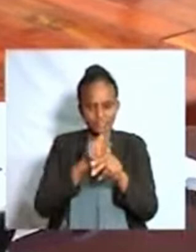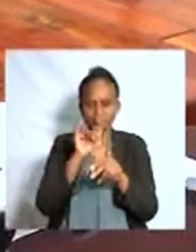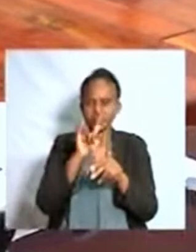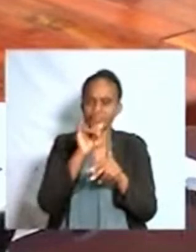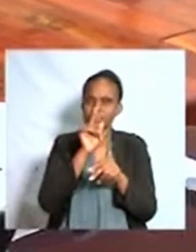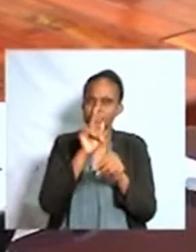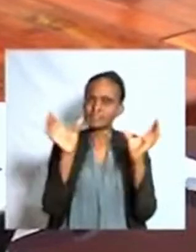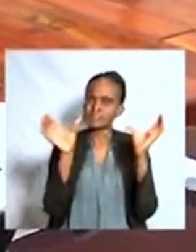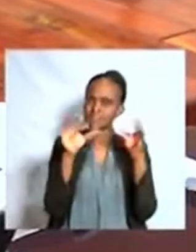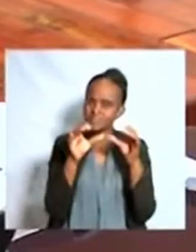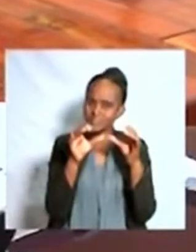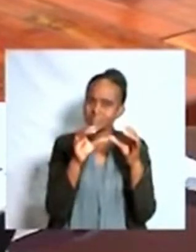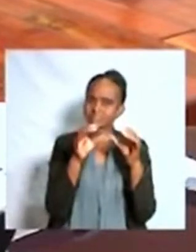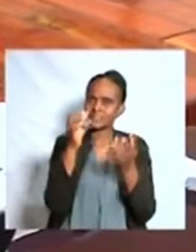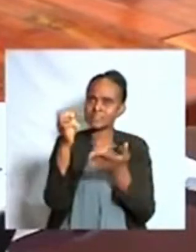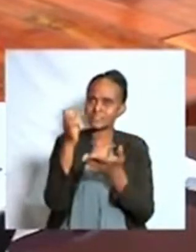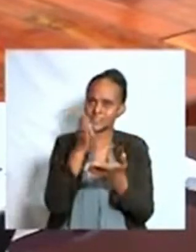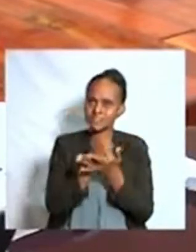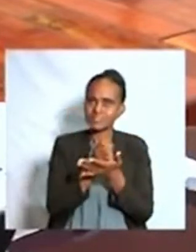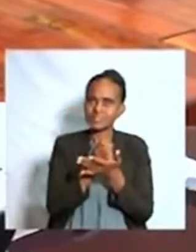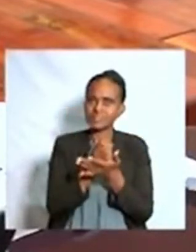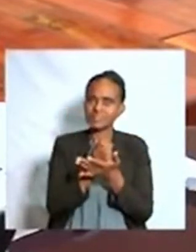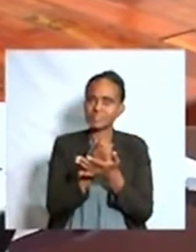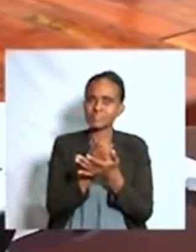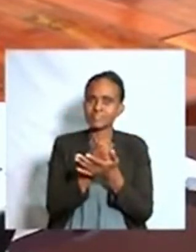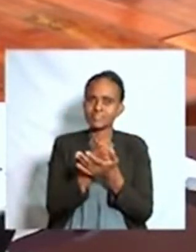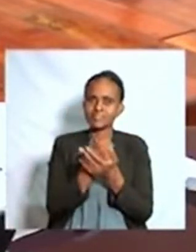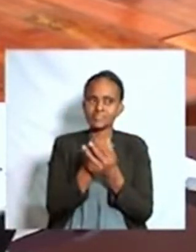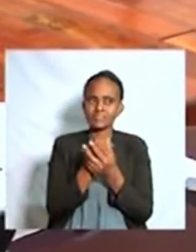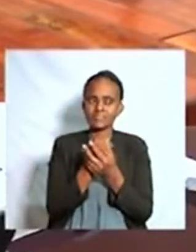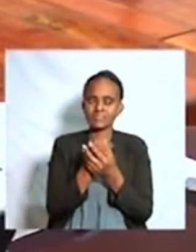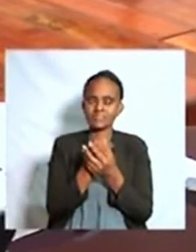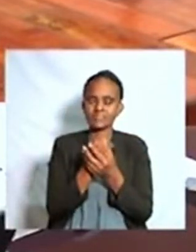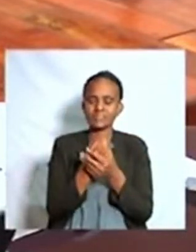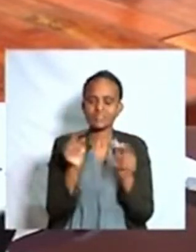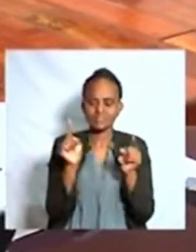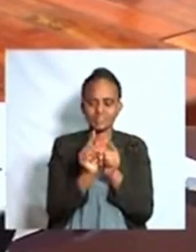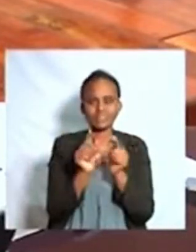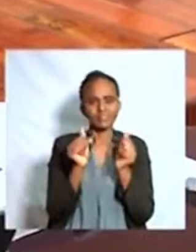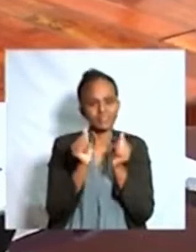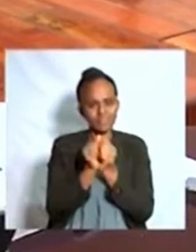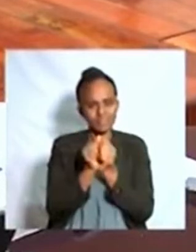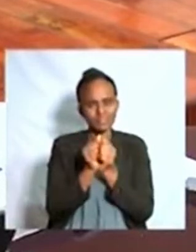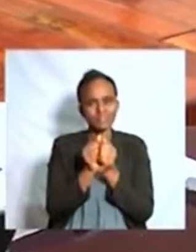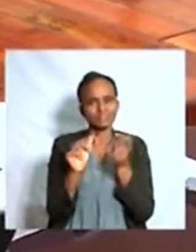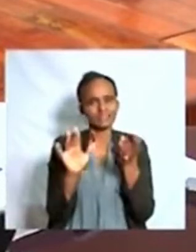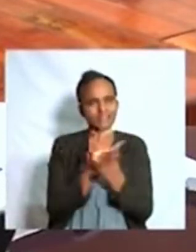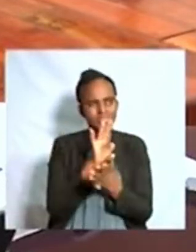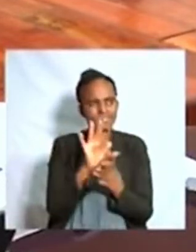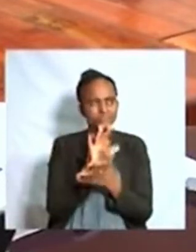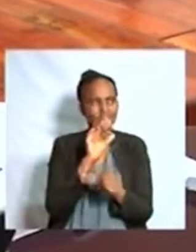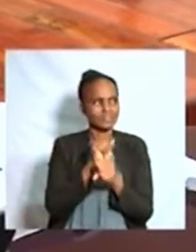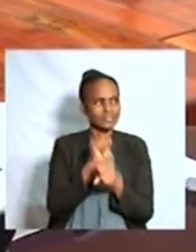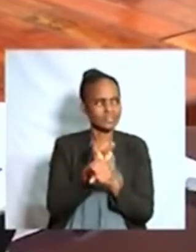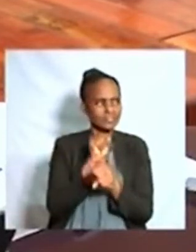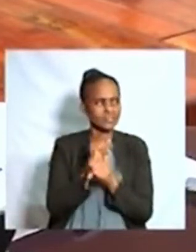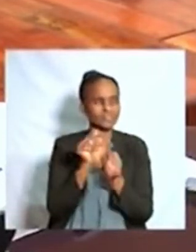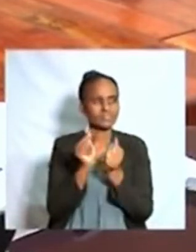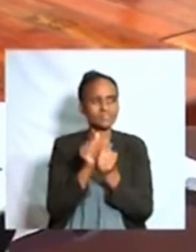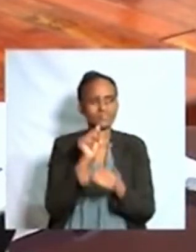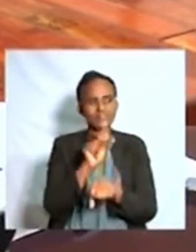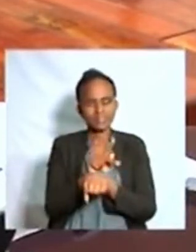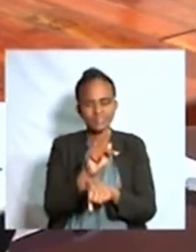that Council engaged Chimab General Dealers Limited. As regards the paperwork surrounding this